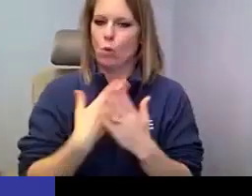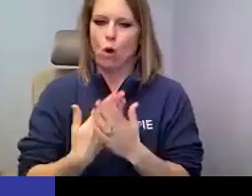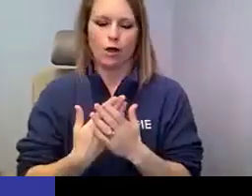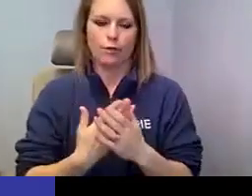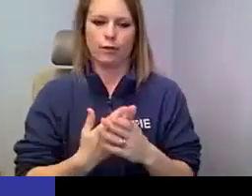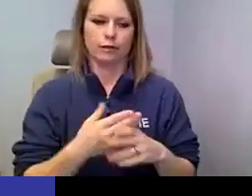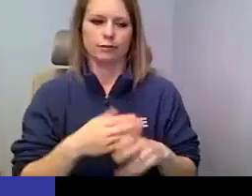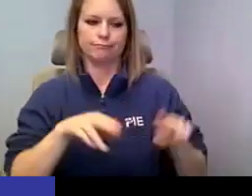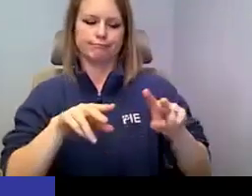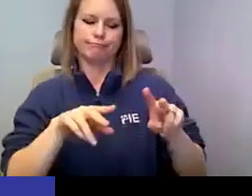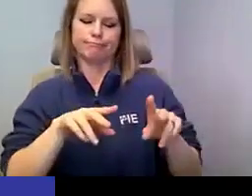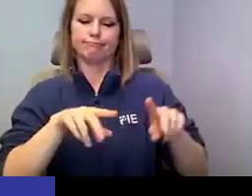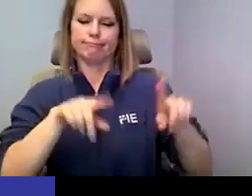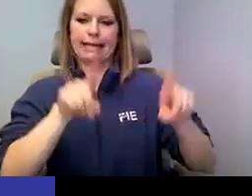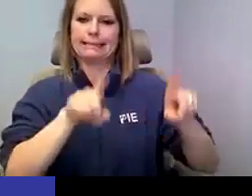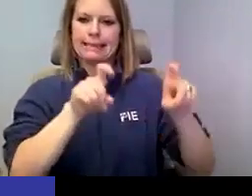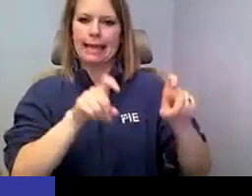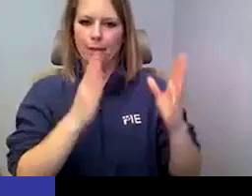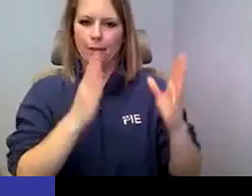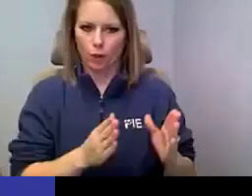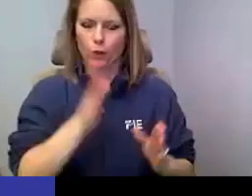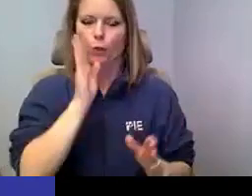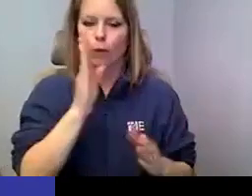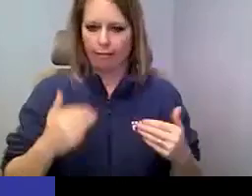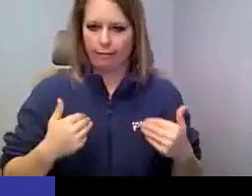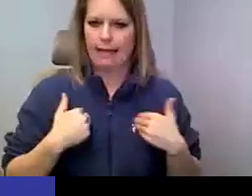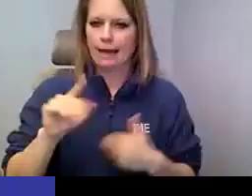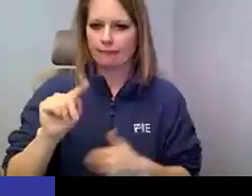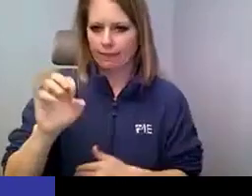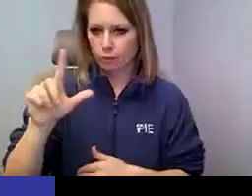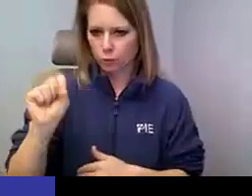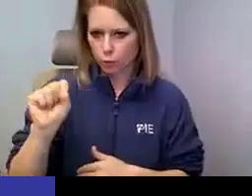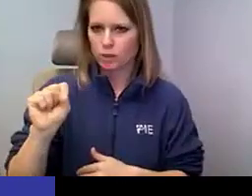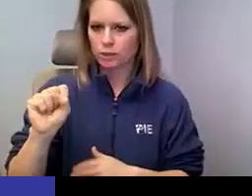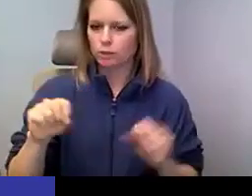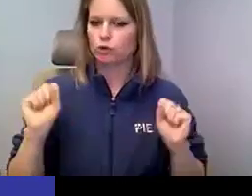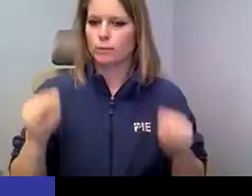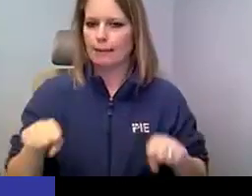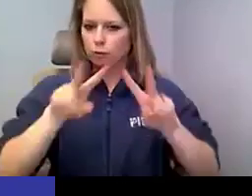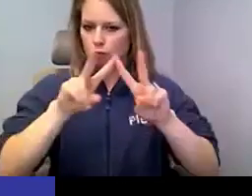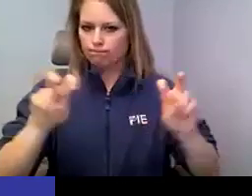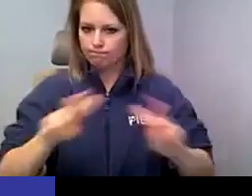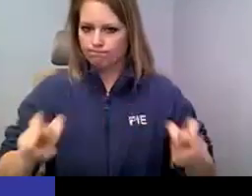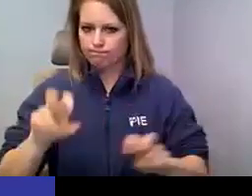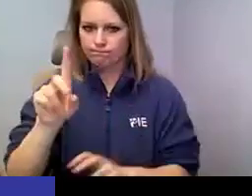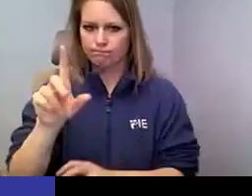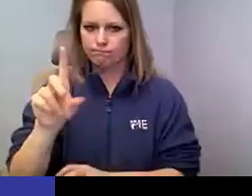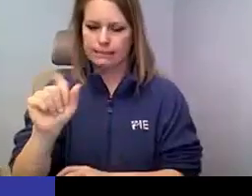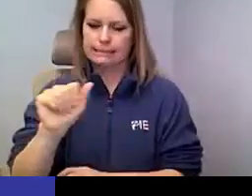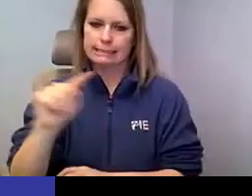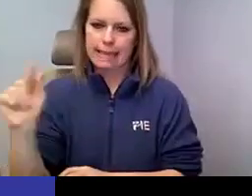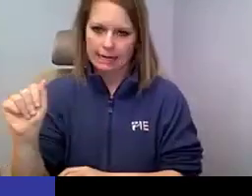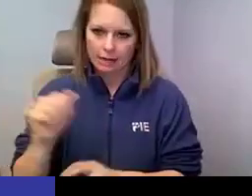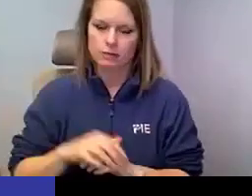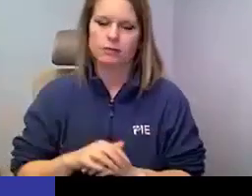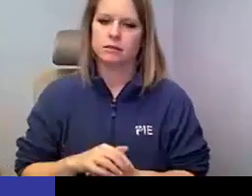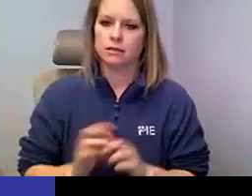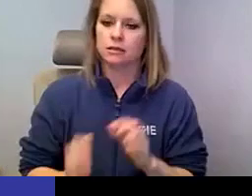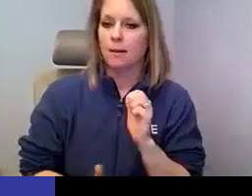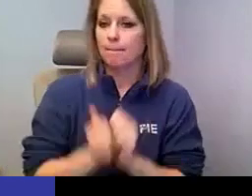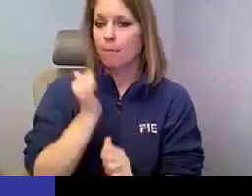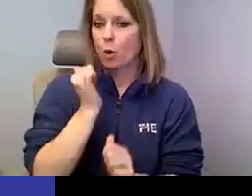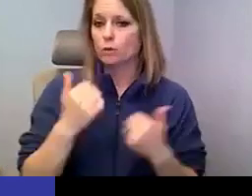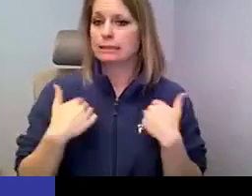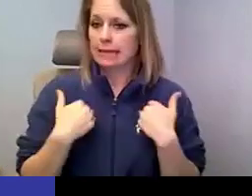tools that you need to sort of look at the normative data. A lot of tools have plenty of independent research